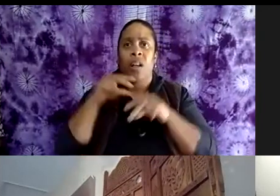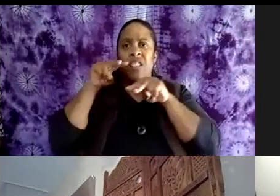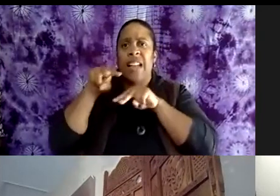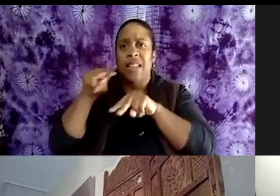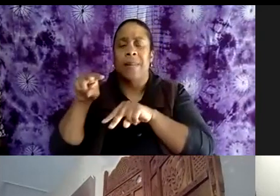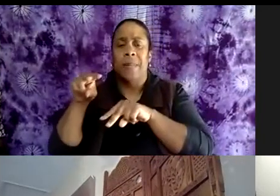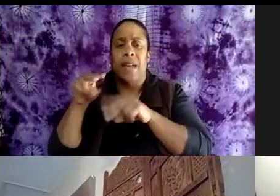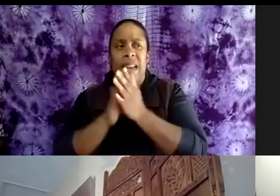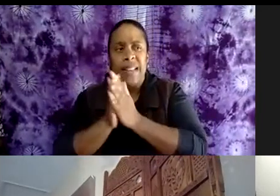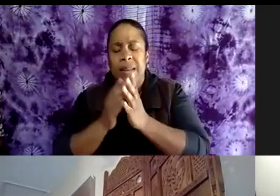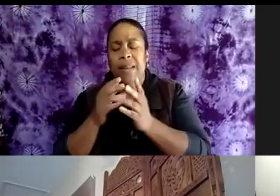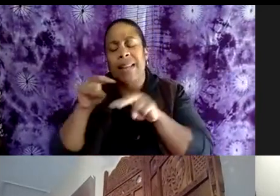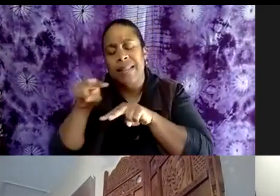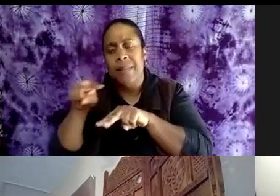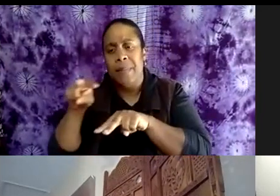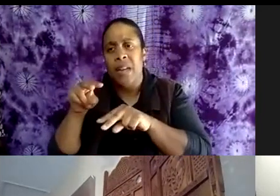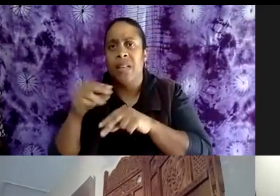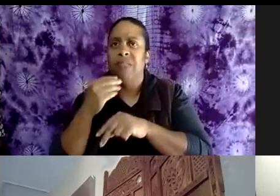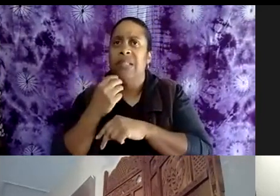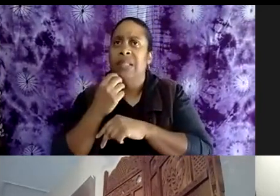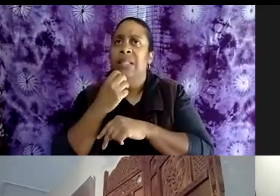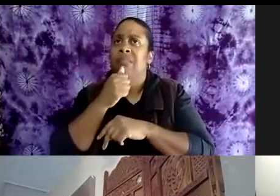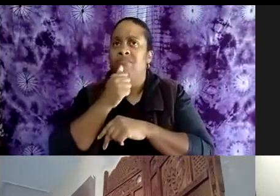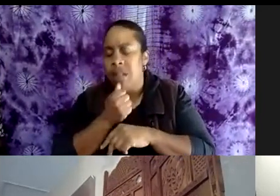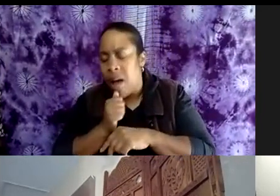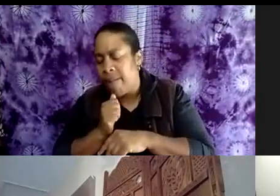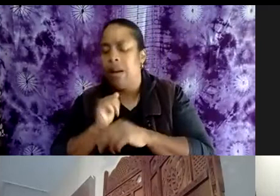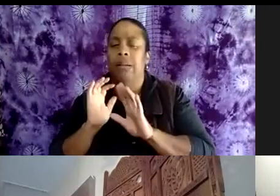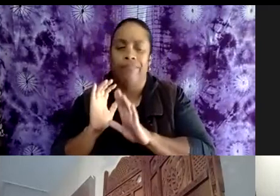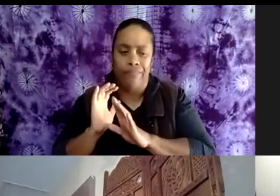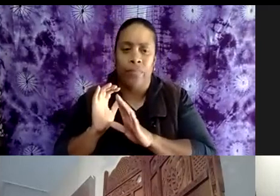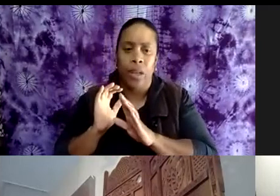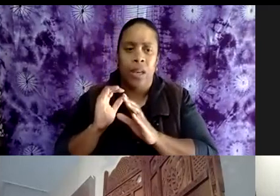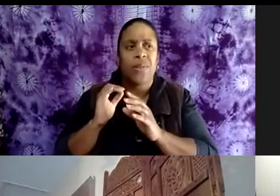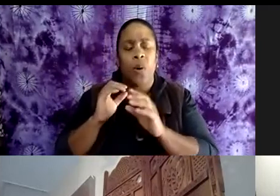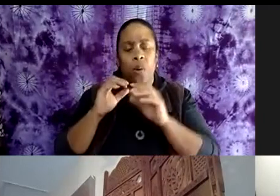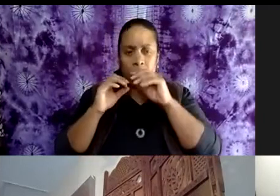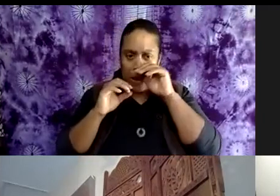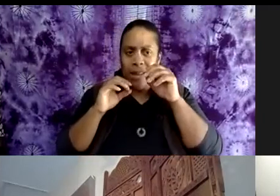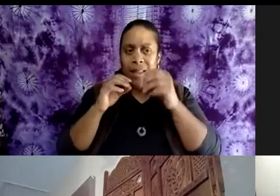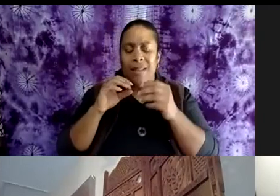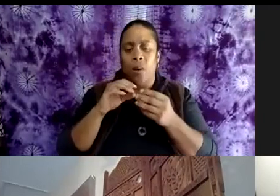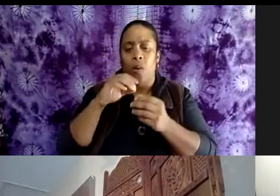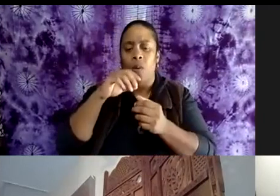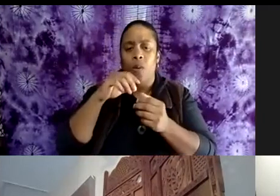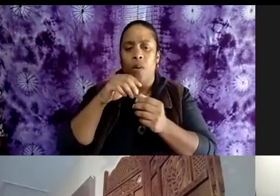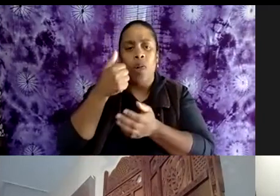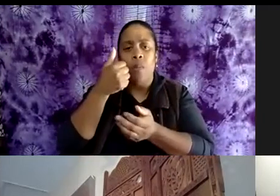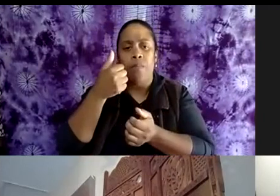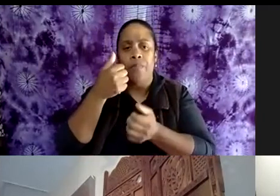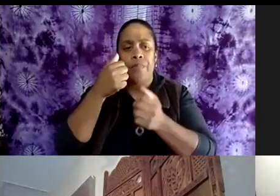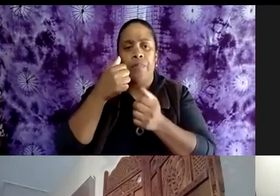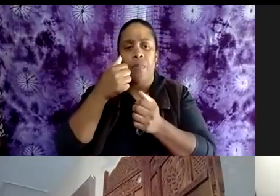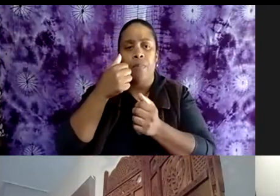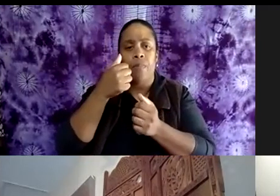then when we set an intention of it's a great day, then we're organizing ourselves in a way of I'm going